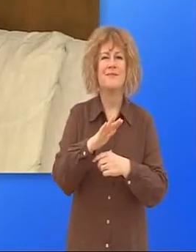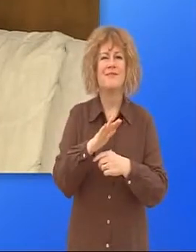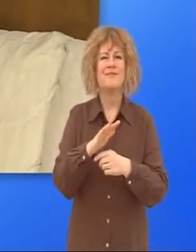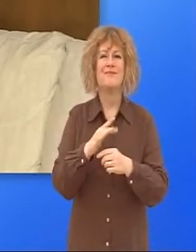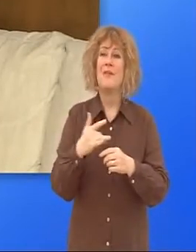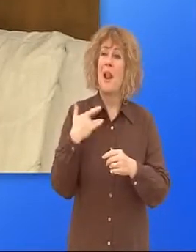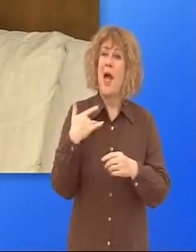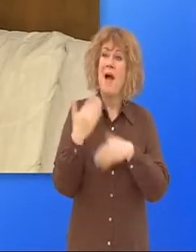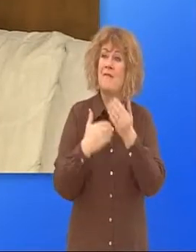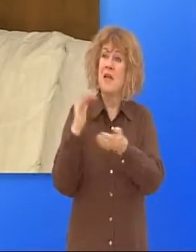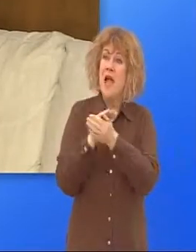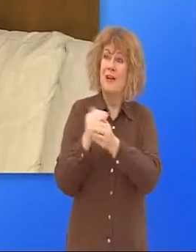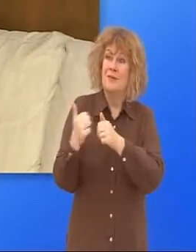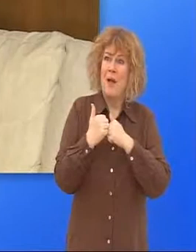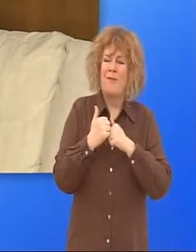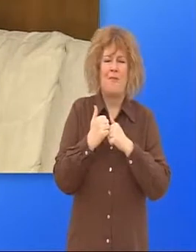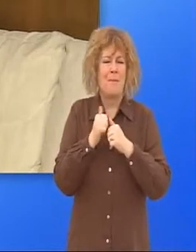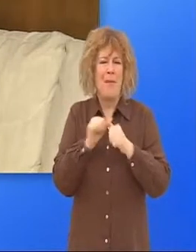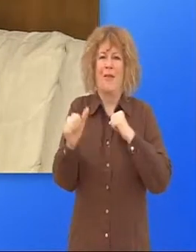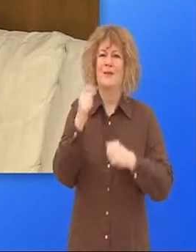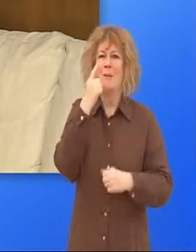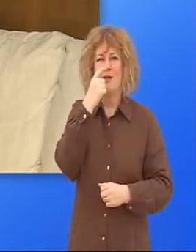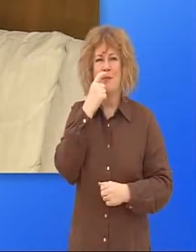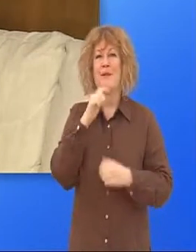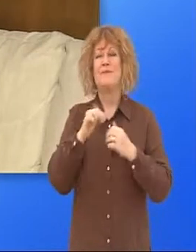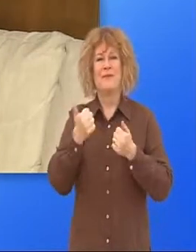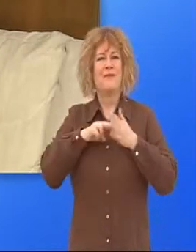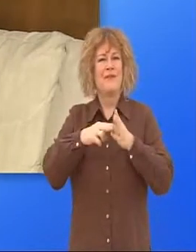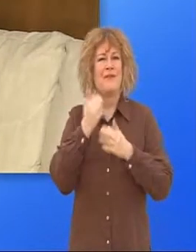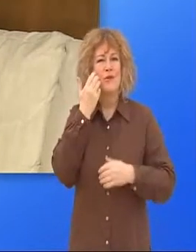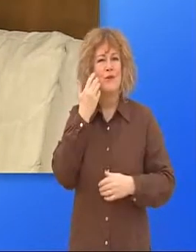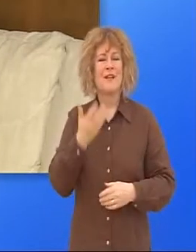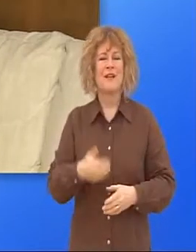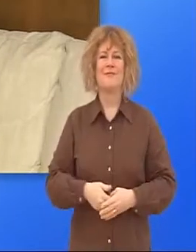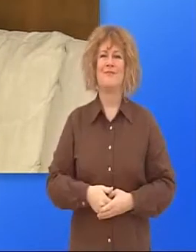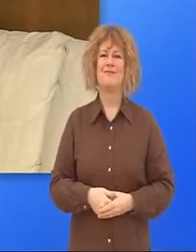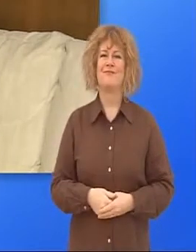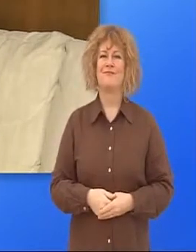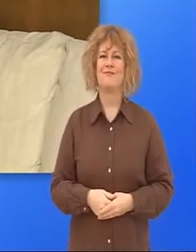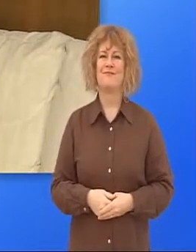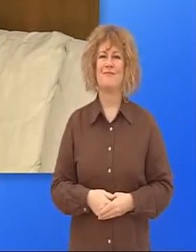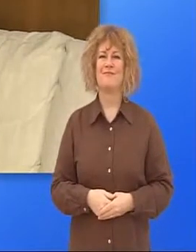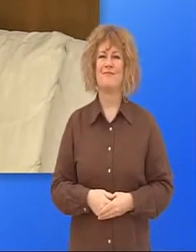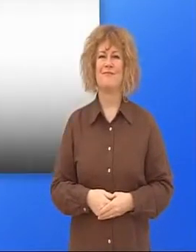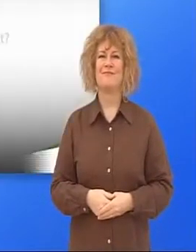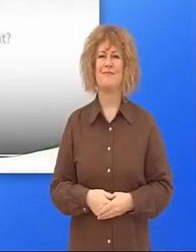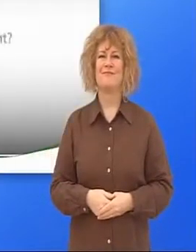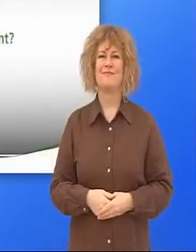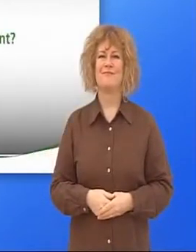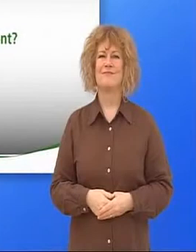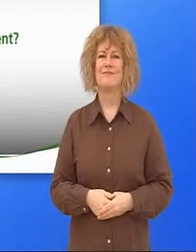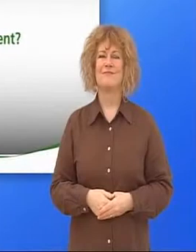that everybody has got the best possible option for the care and support they need for the future.